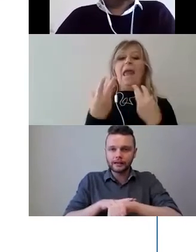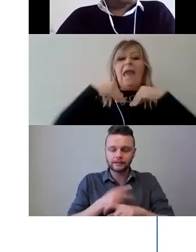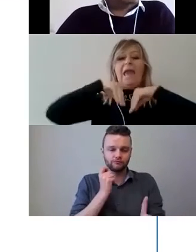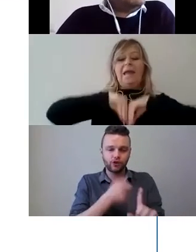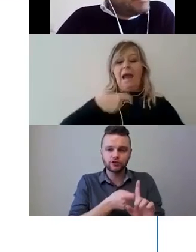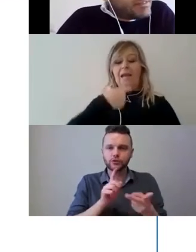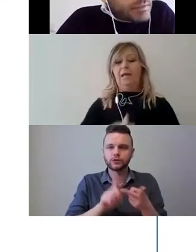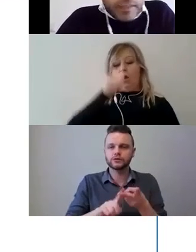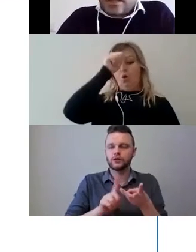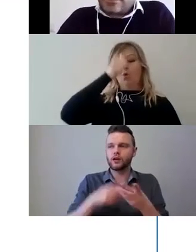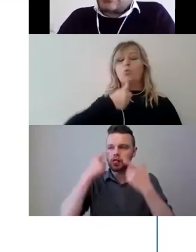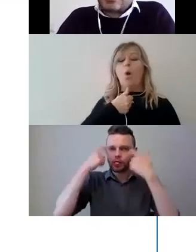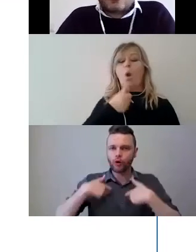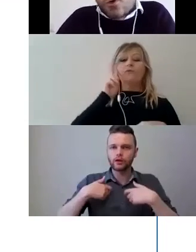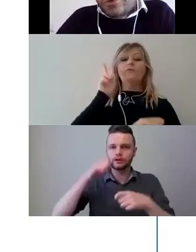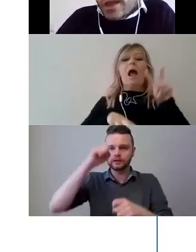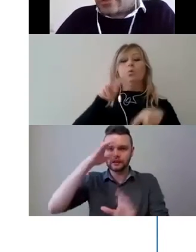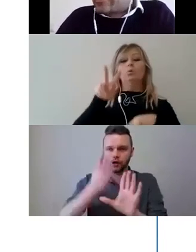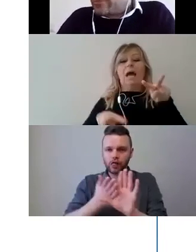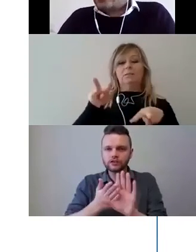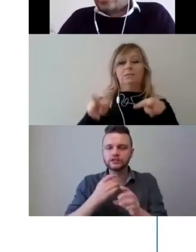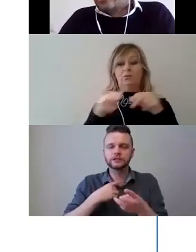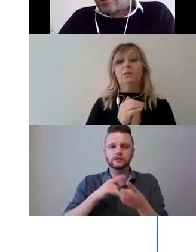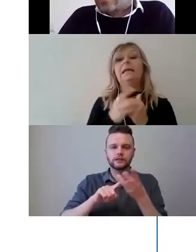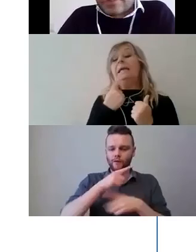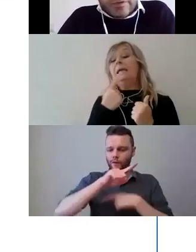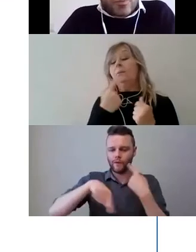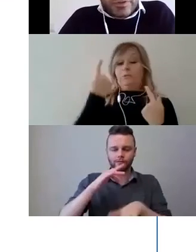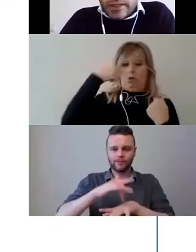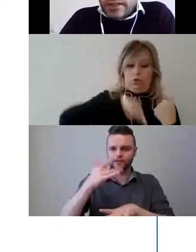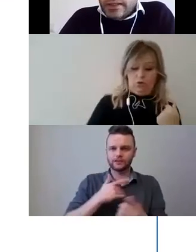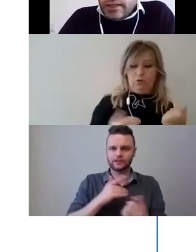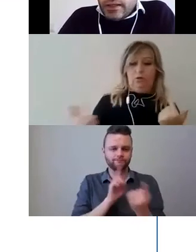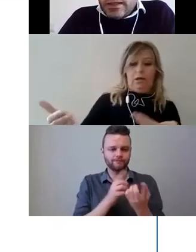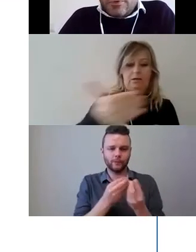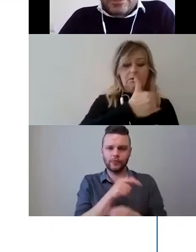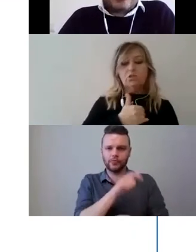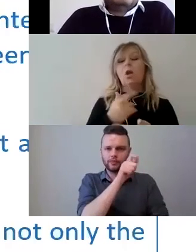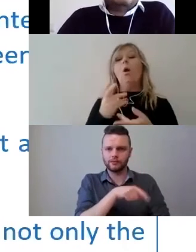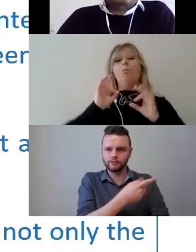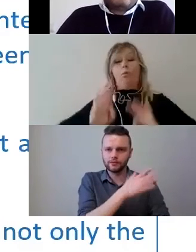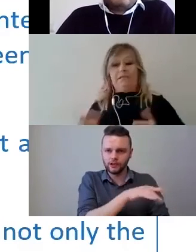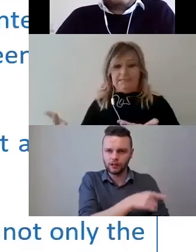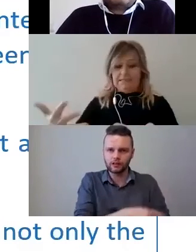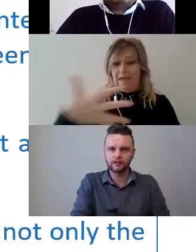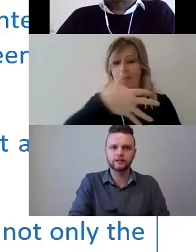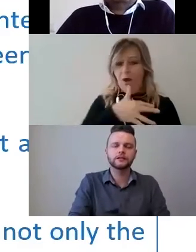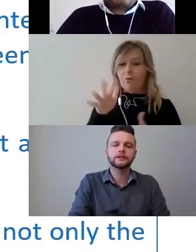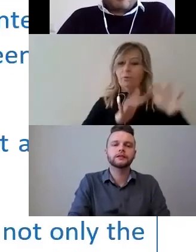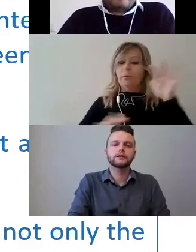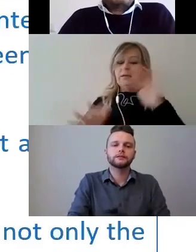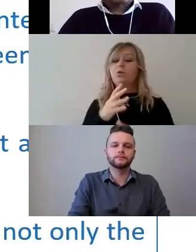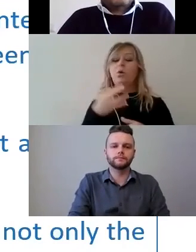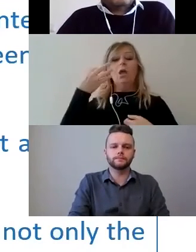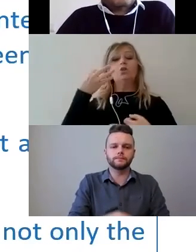lawyers, by psychologists, and all the other professionals who come in touch with a child. Now